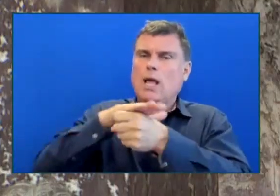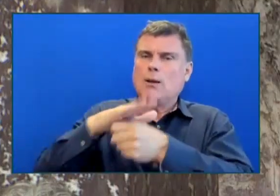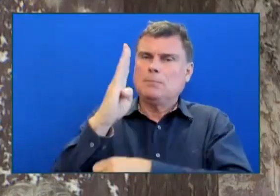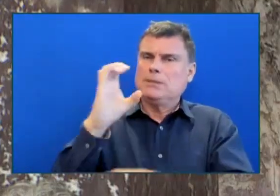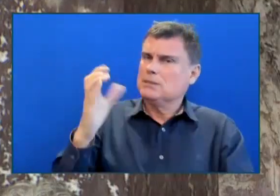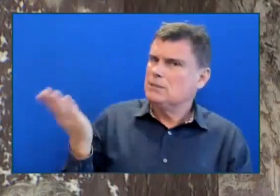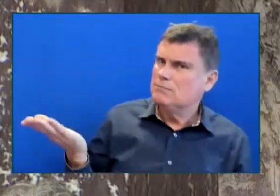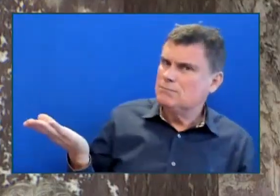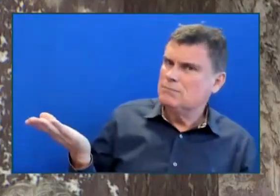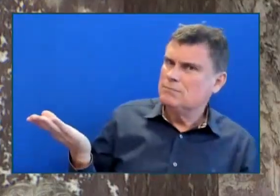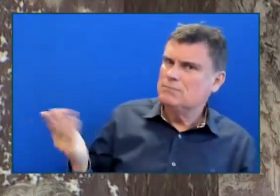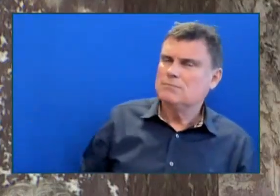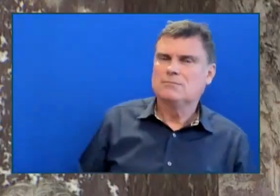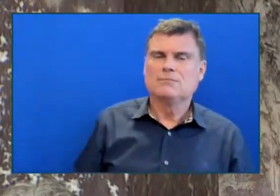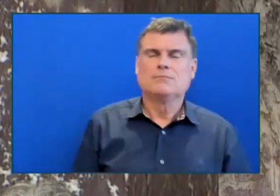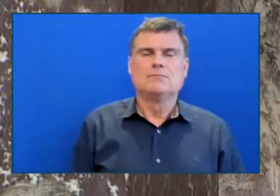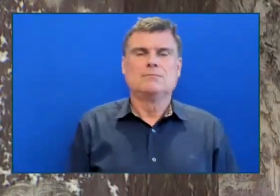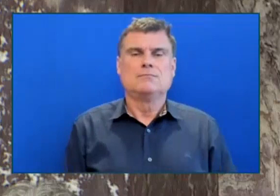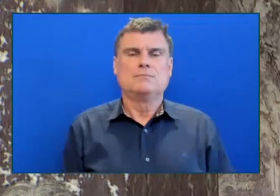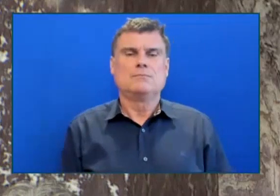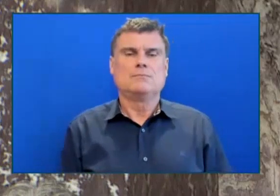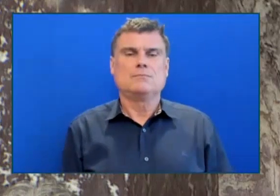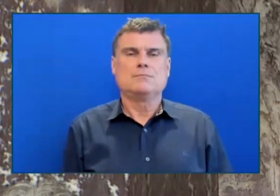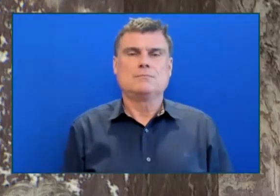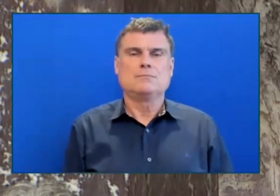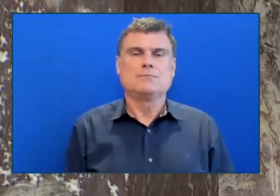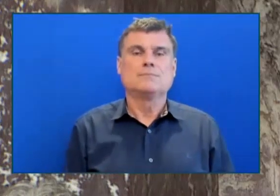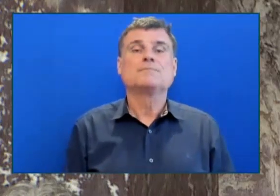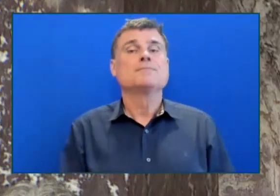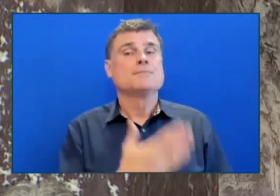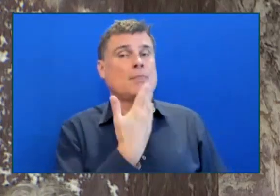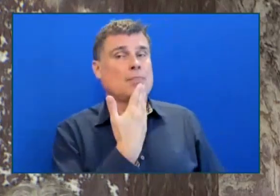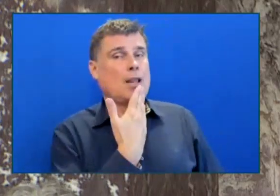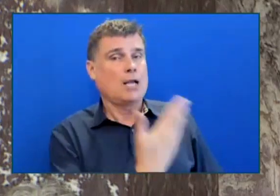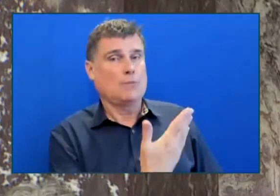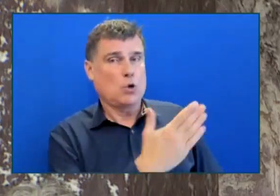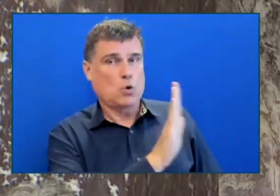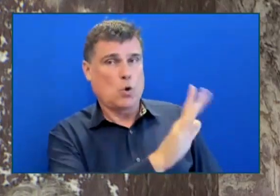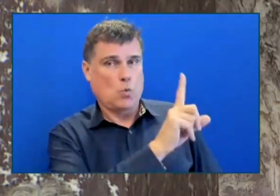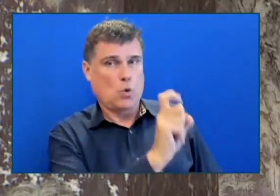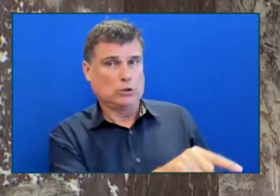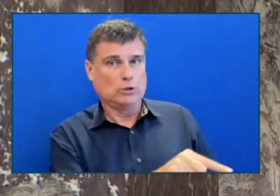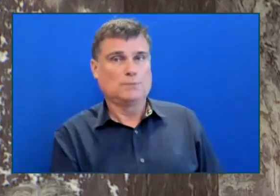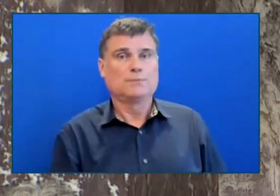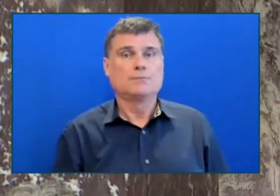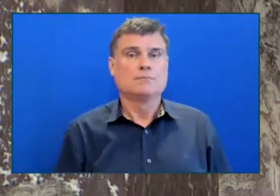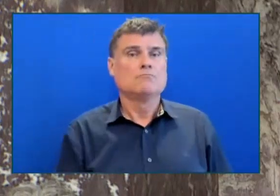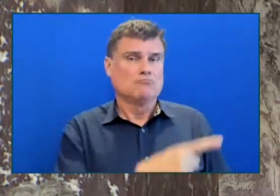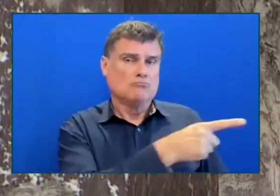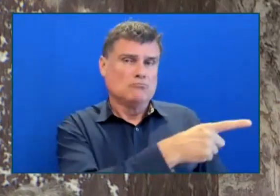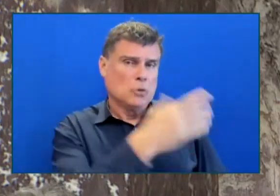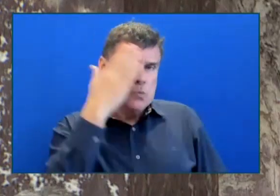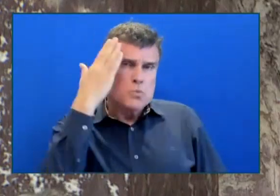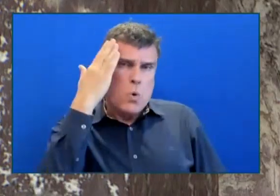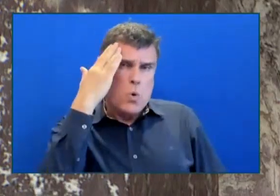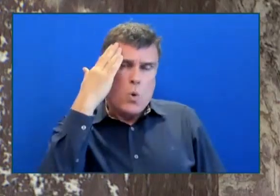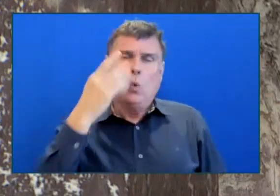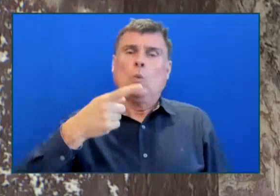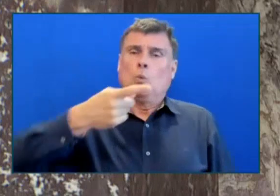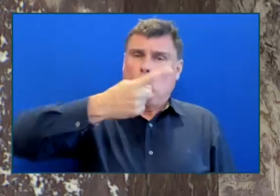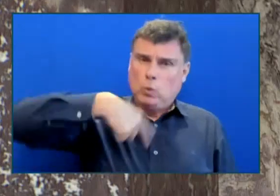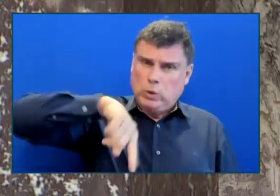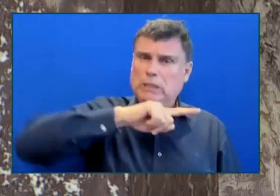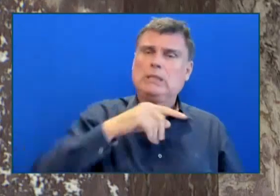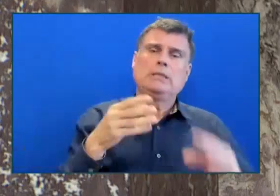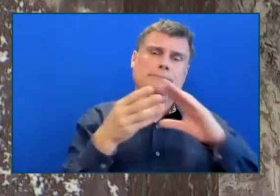question. The member will know, and we have and numerous times in this House spoken about the importance of education